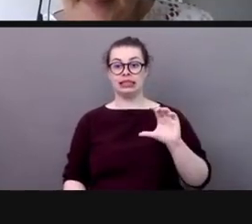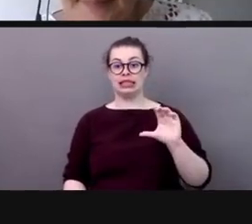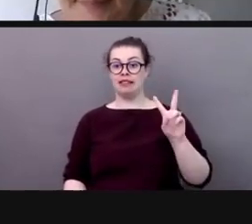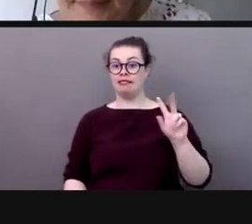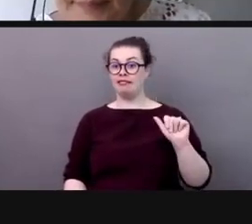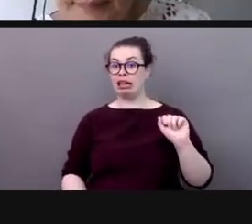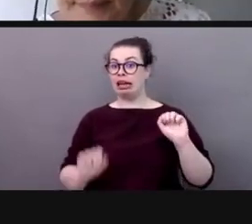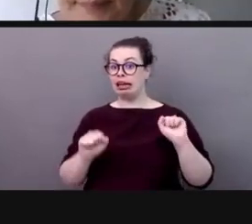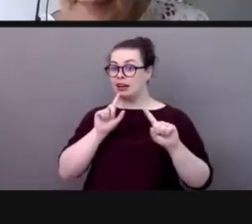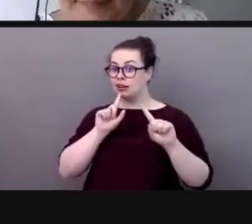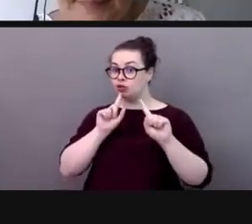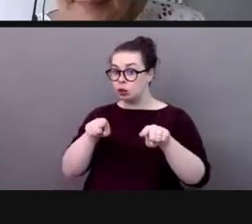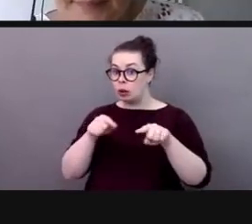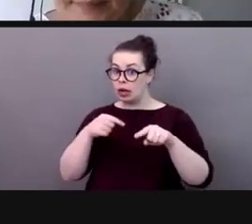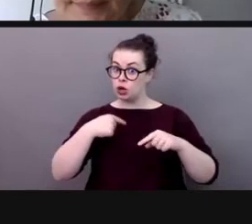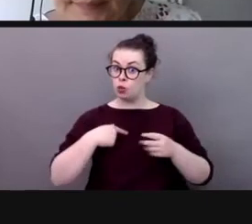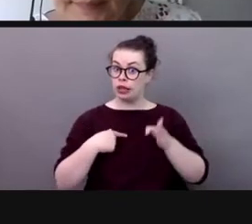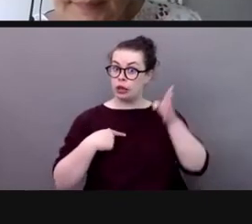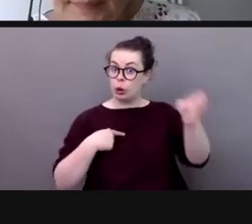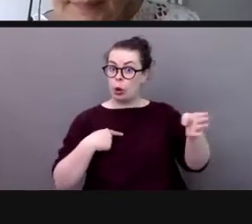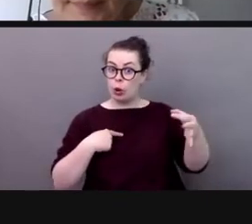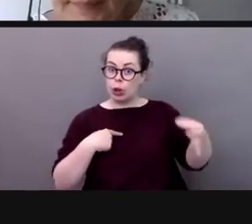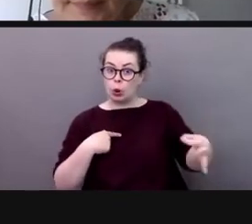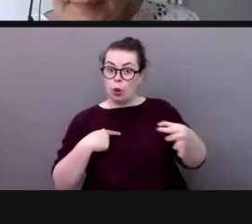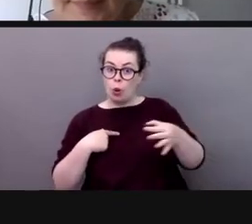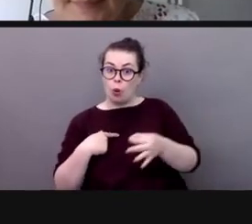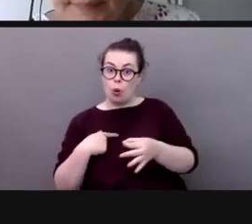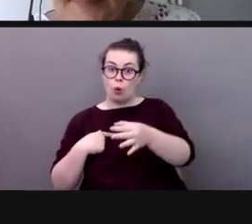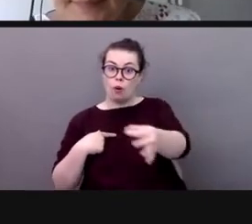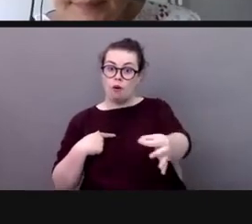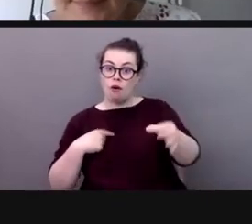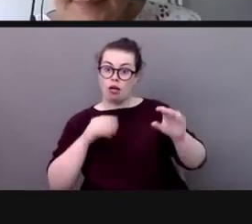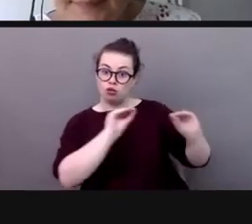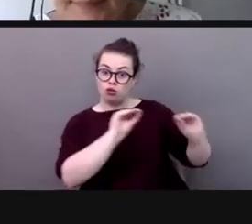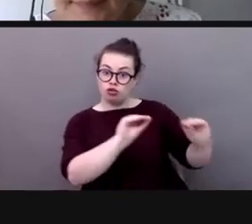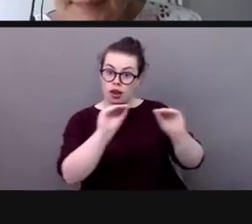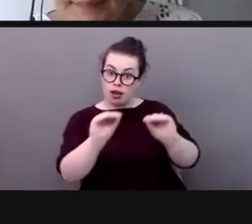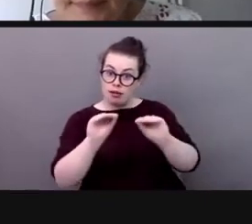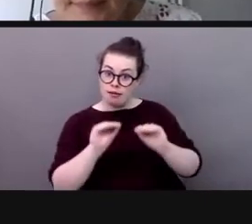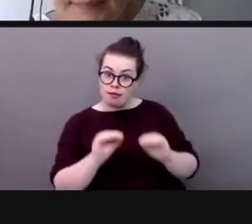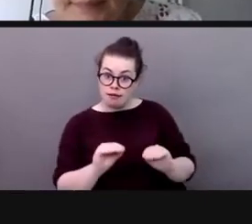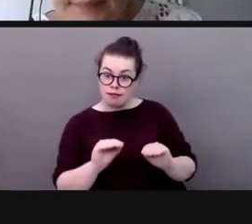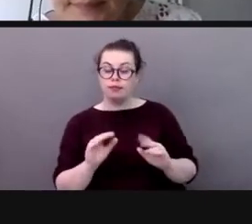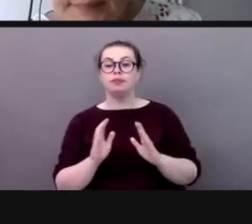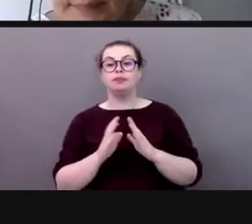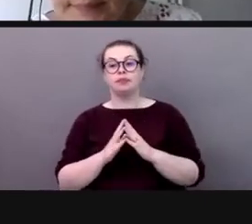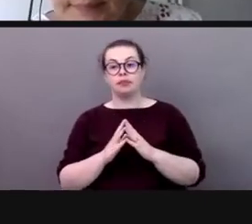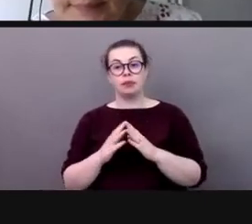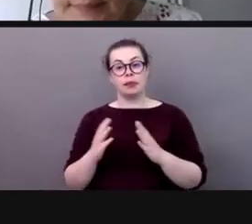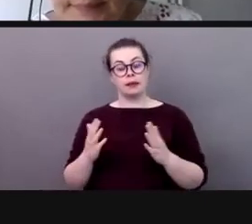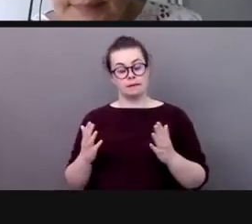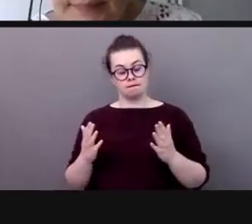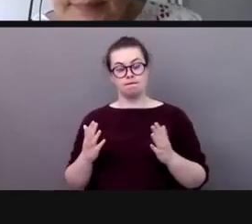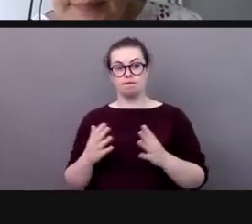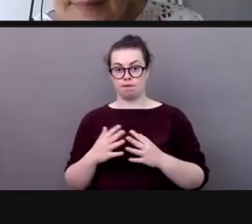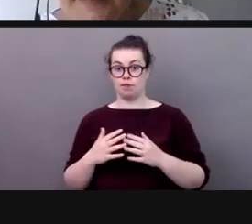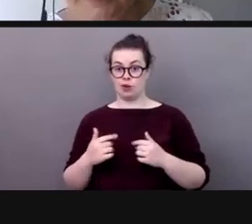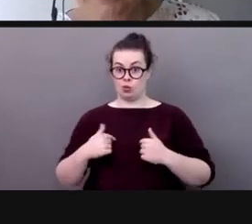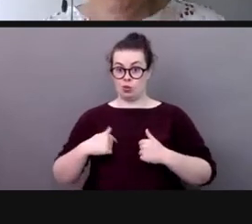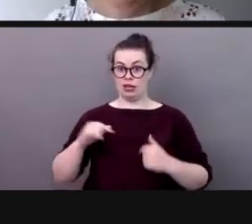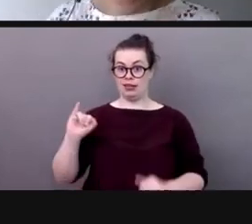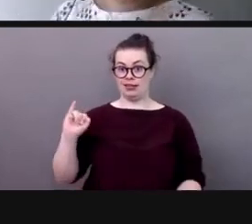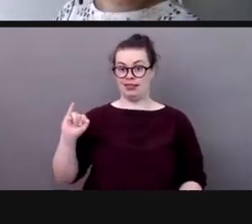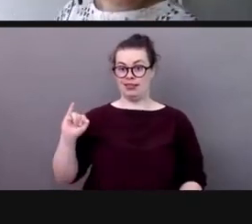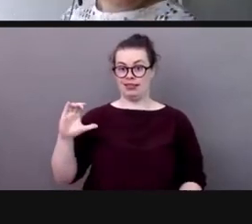answer to the question asked. We are increasingly looking at